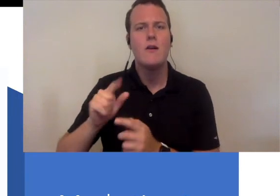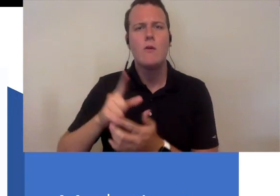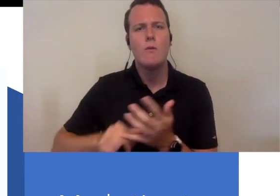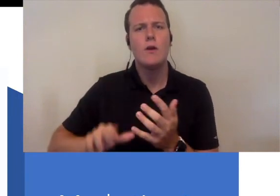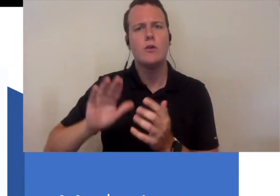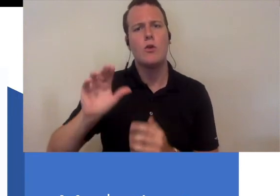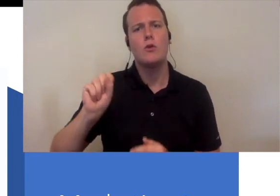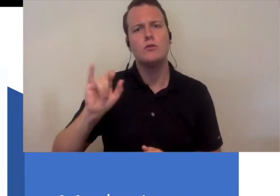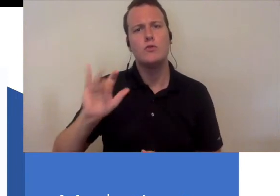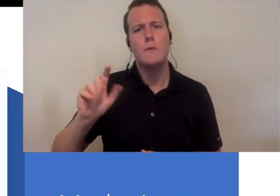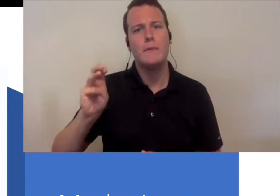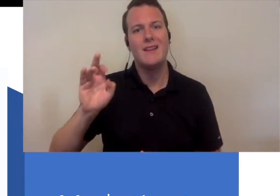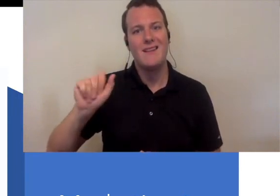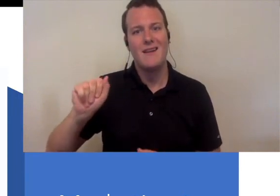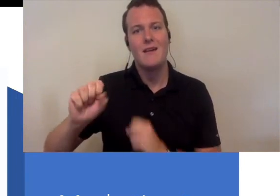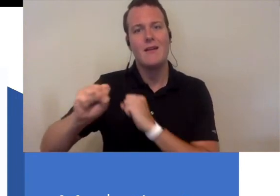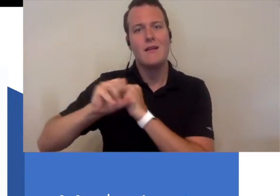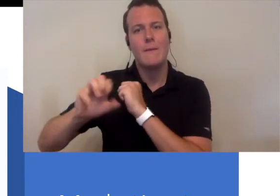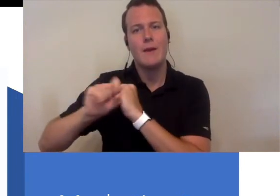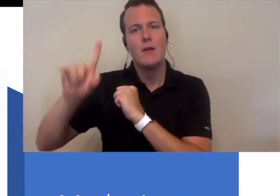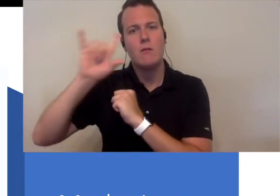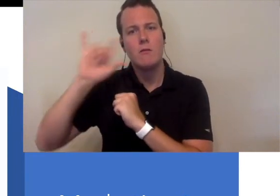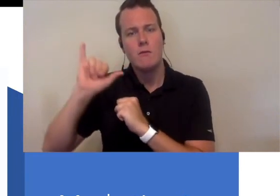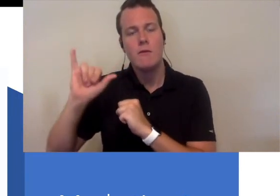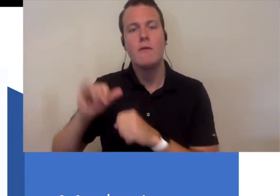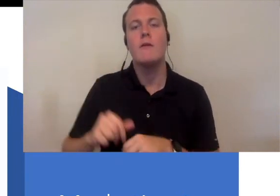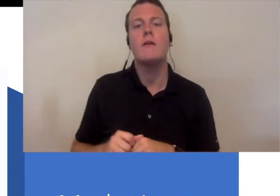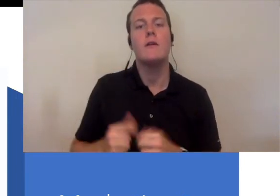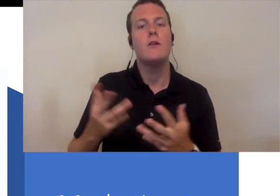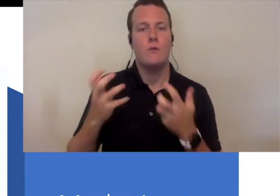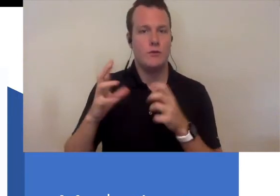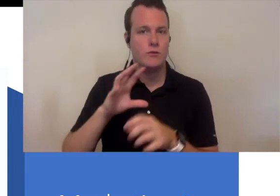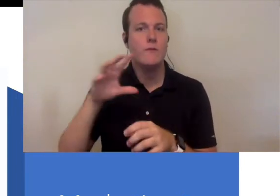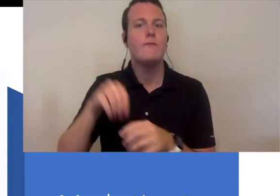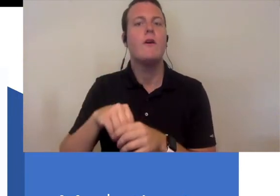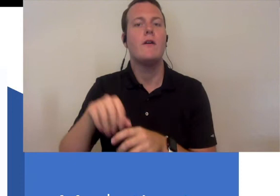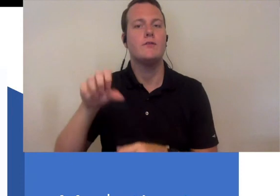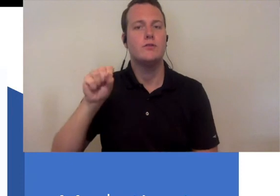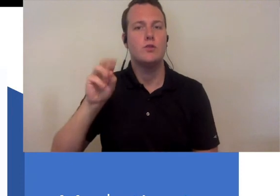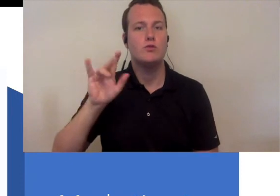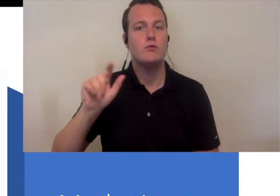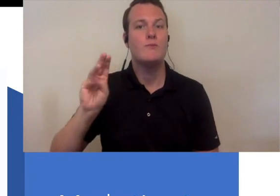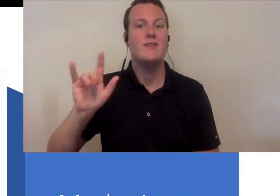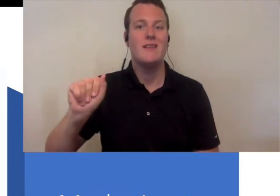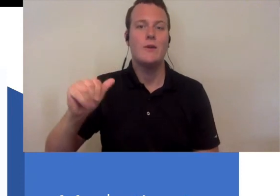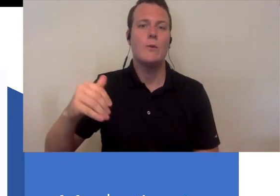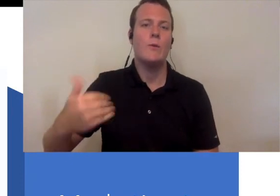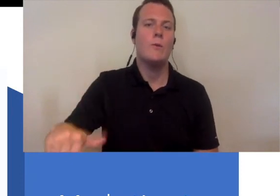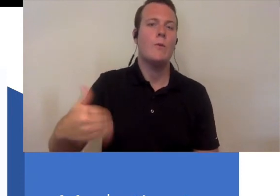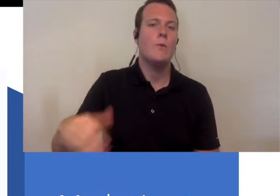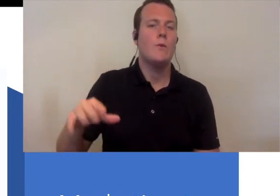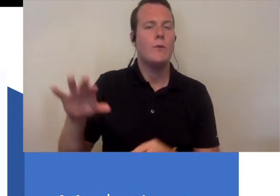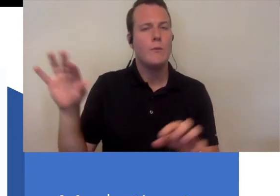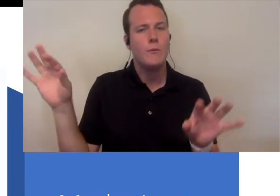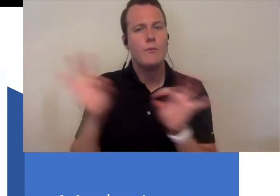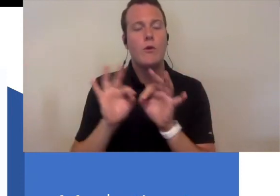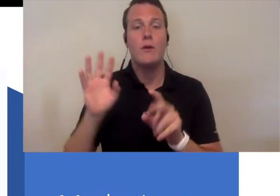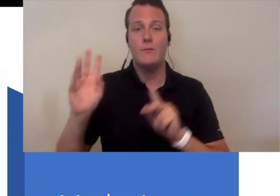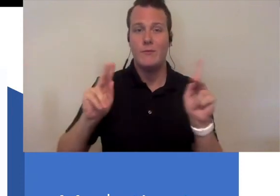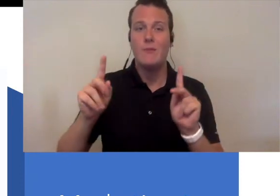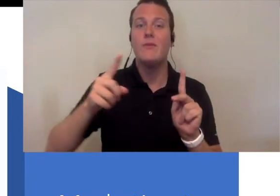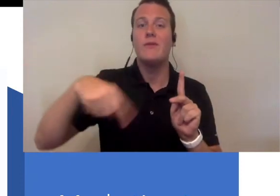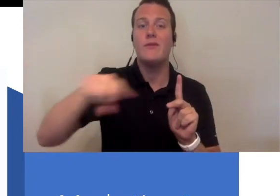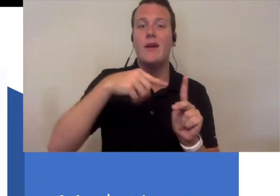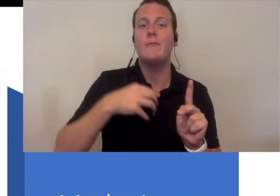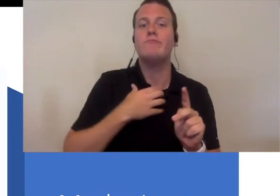media campaign look like? Do you want to get involved with social media? That's so important today. People want